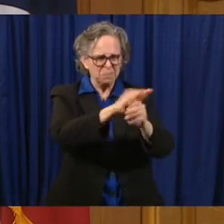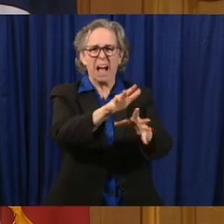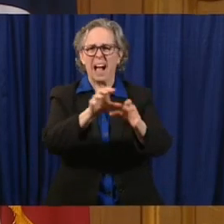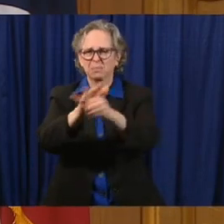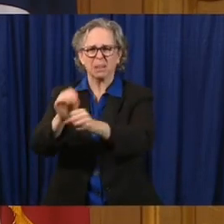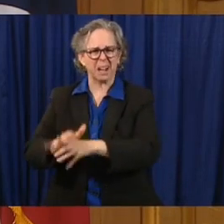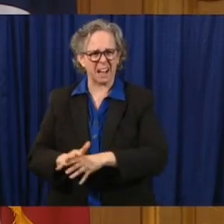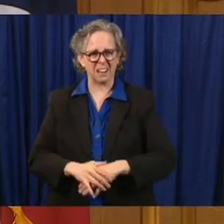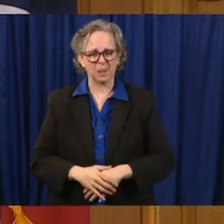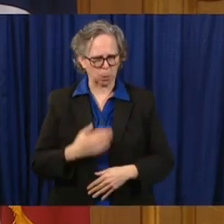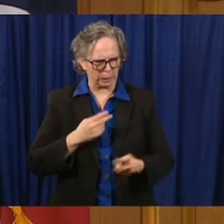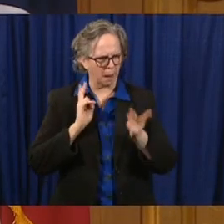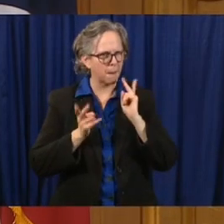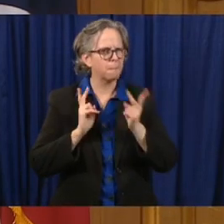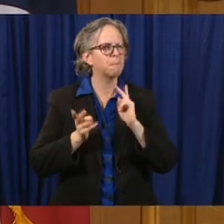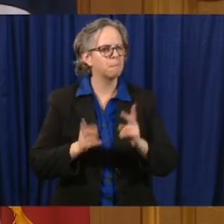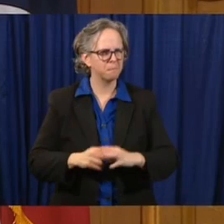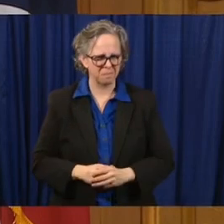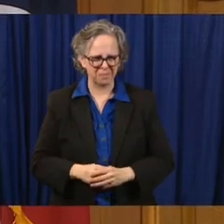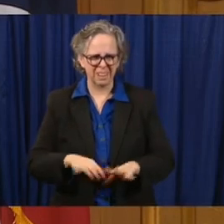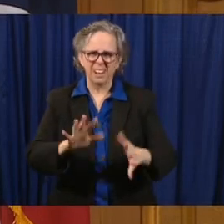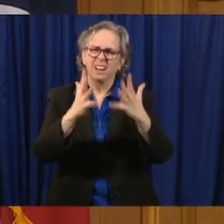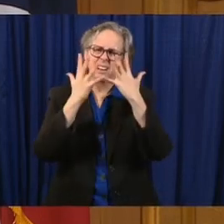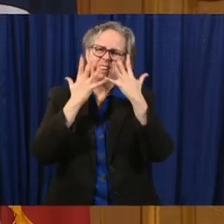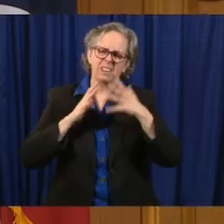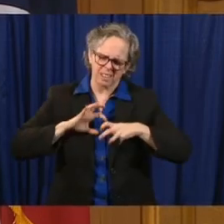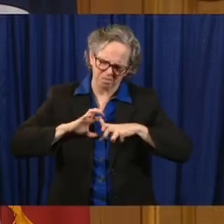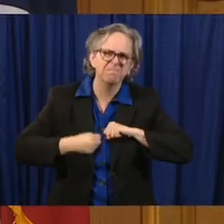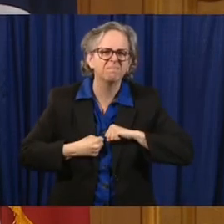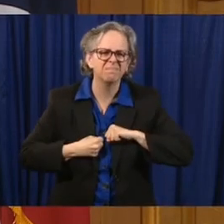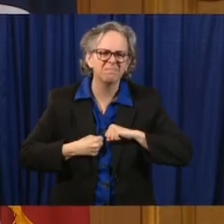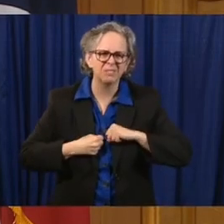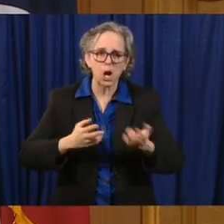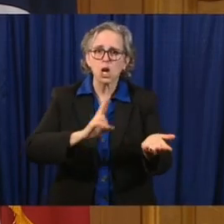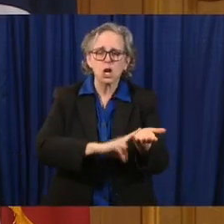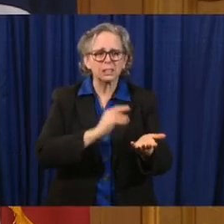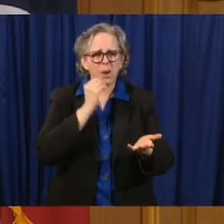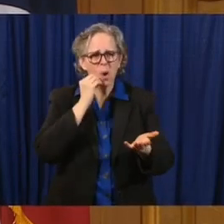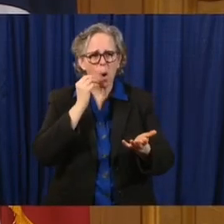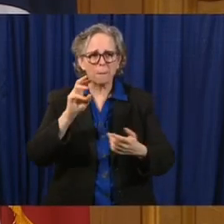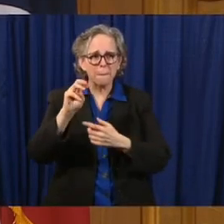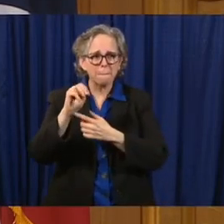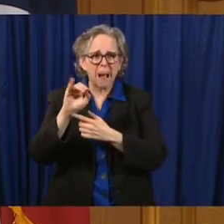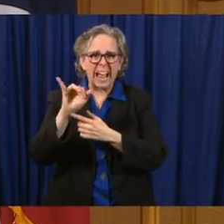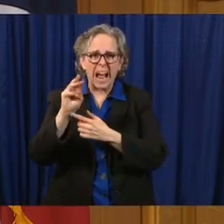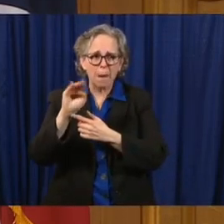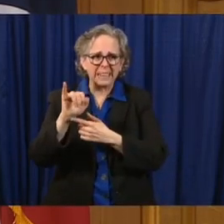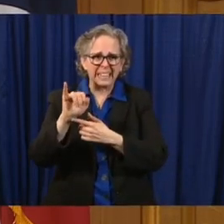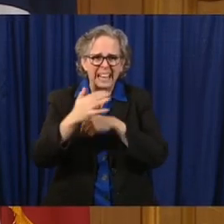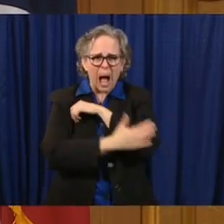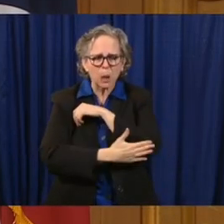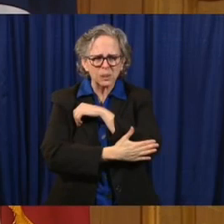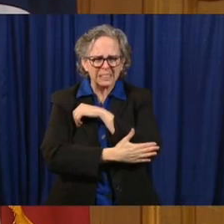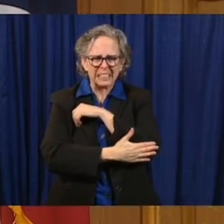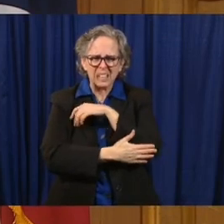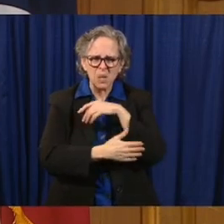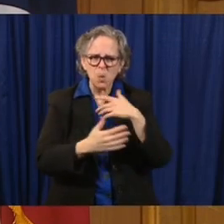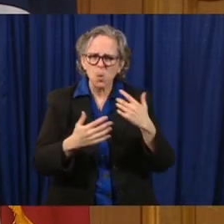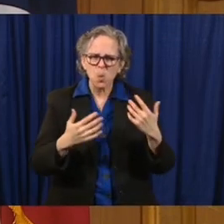strong, and the experts would say that we have community spread everywhere in the state of Ohio, and so